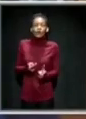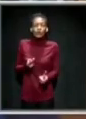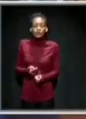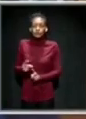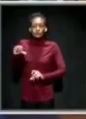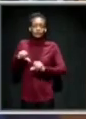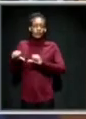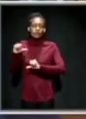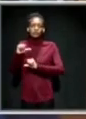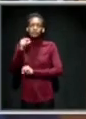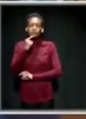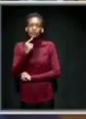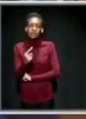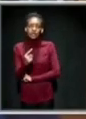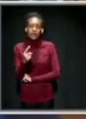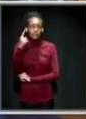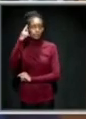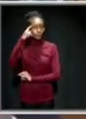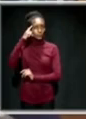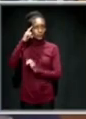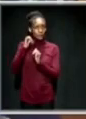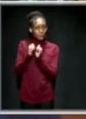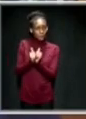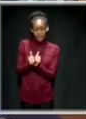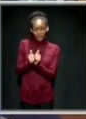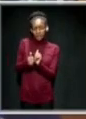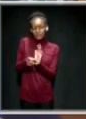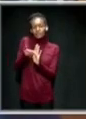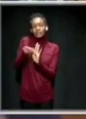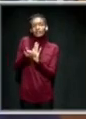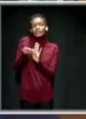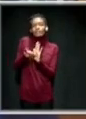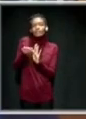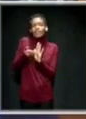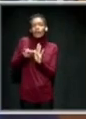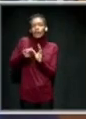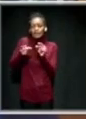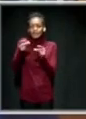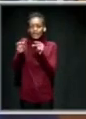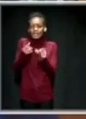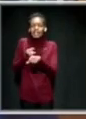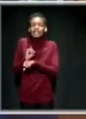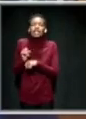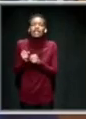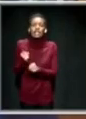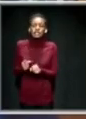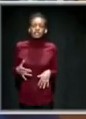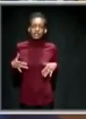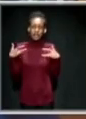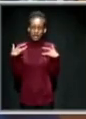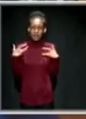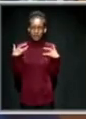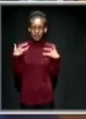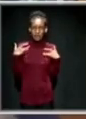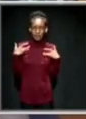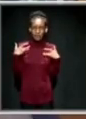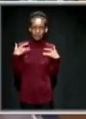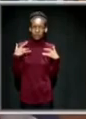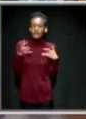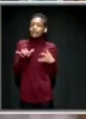us that brain development is most rapid in the early years of life. And that's why